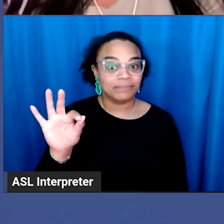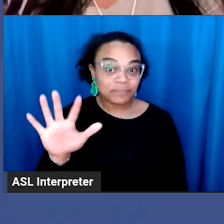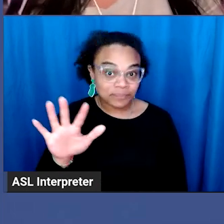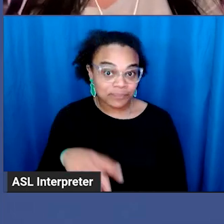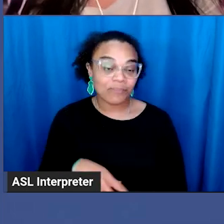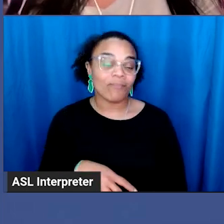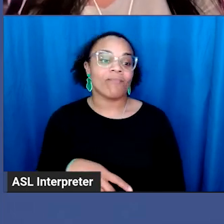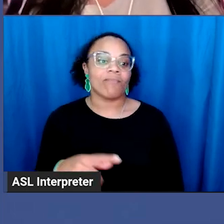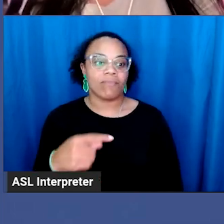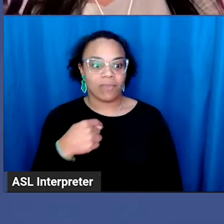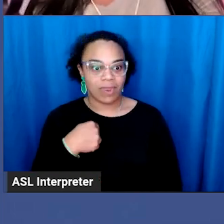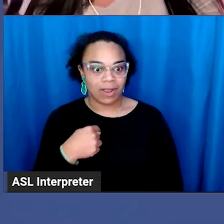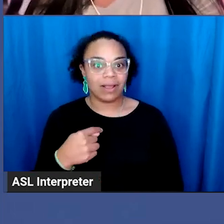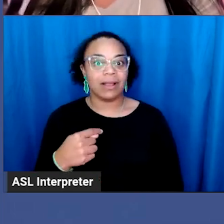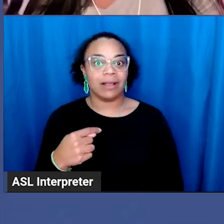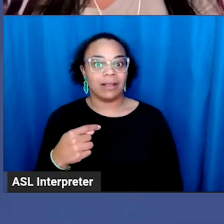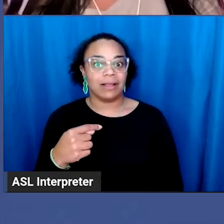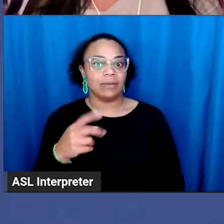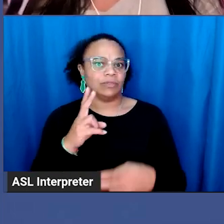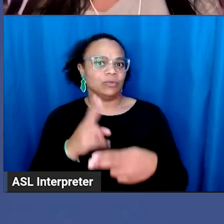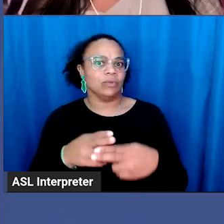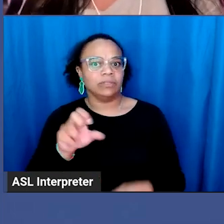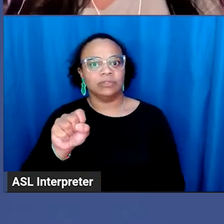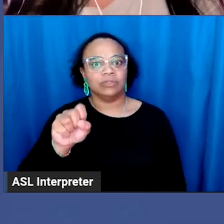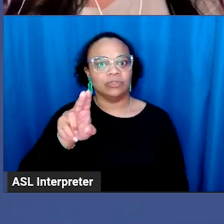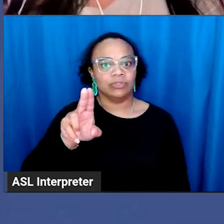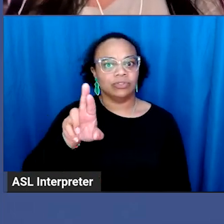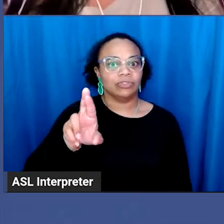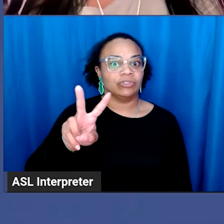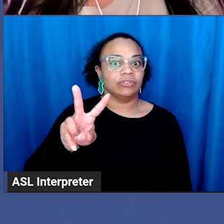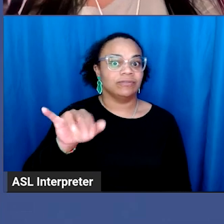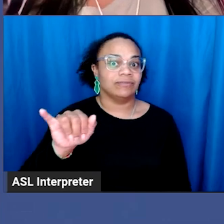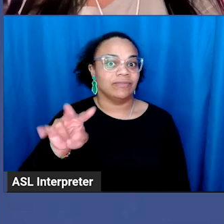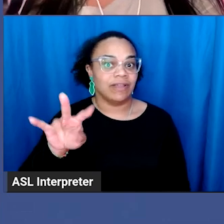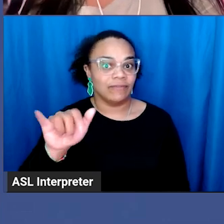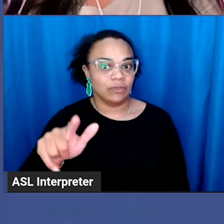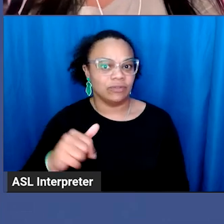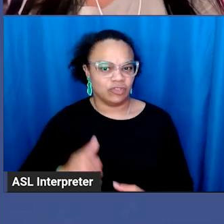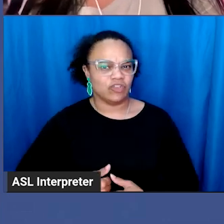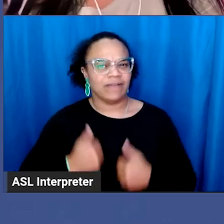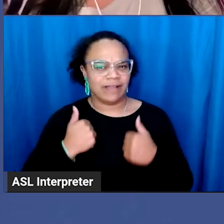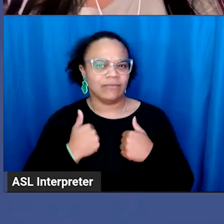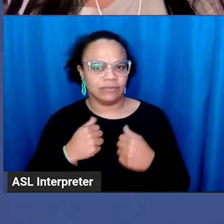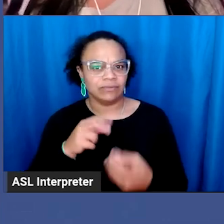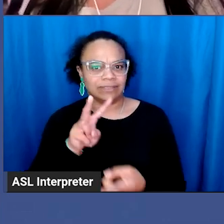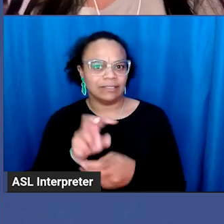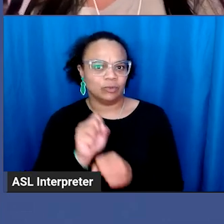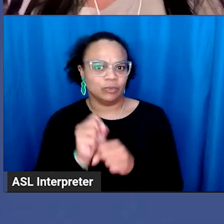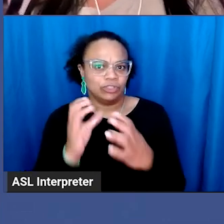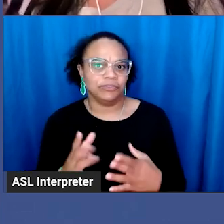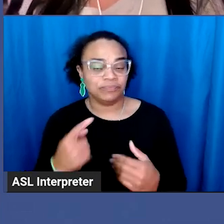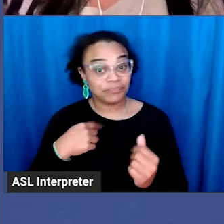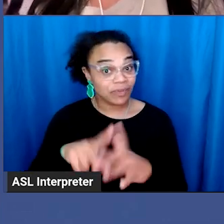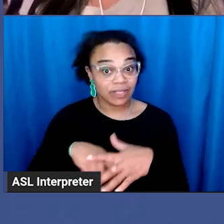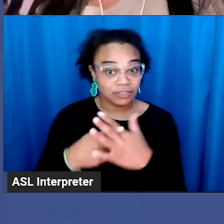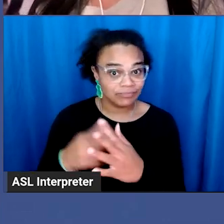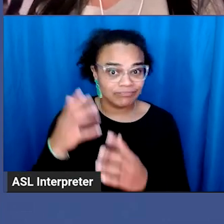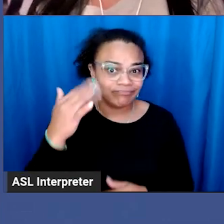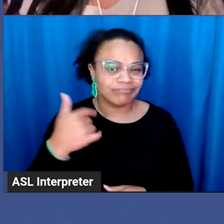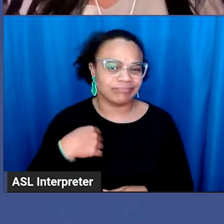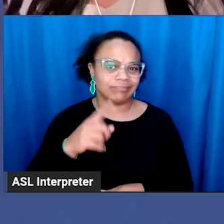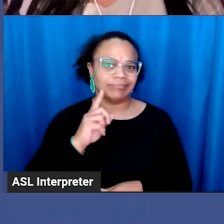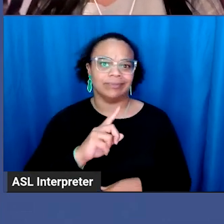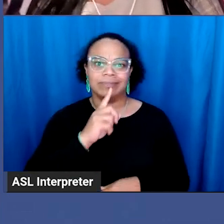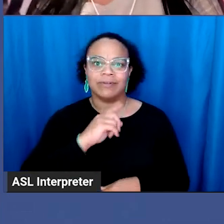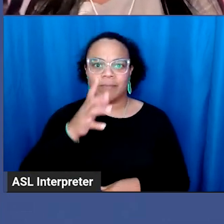1995. I was a survival sex worker. I started because I was a single parent at a very young age,